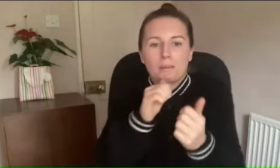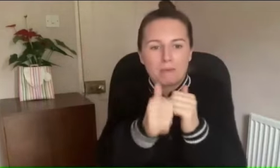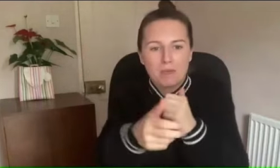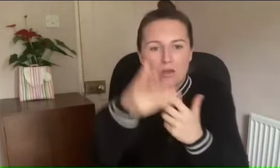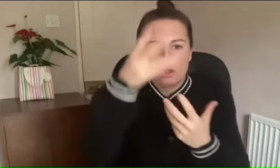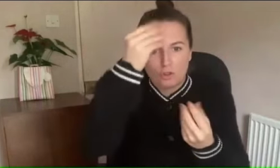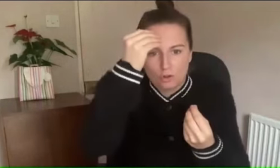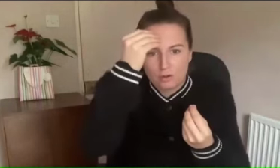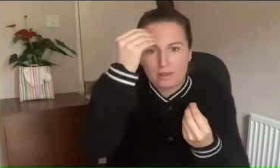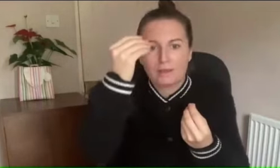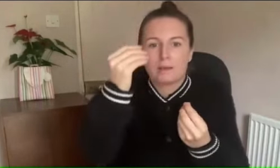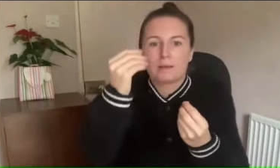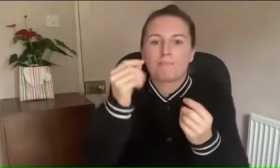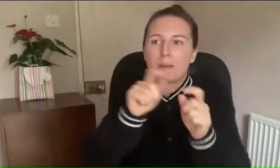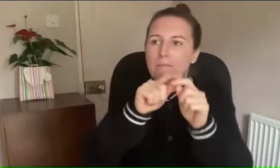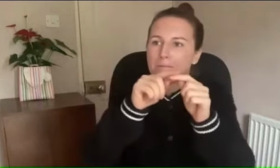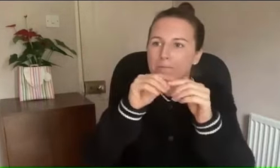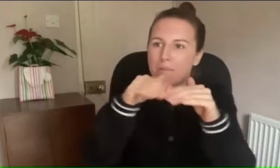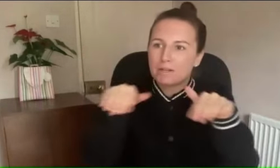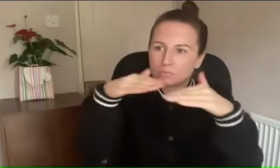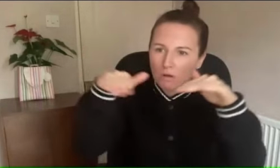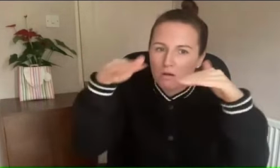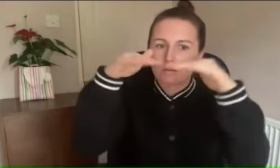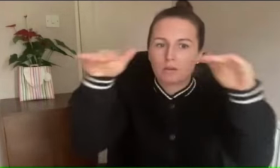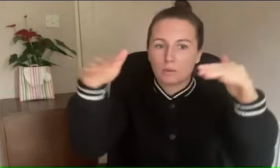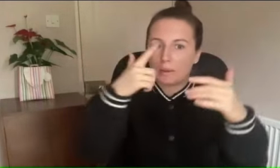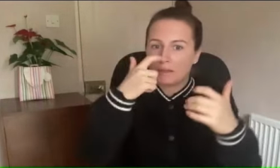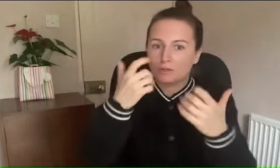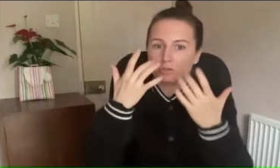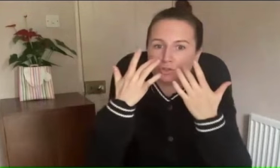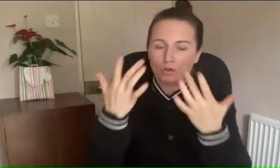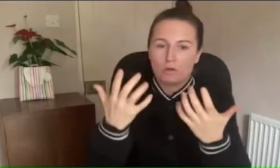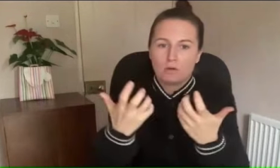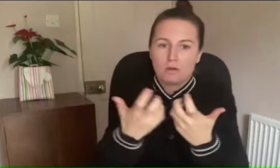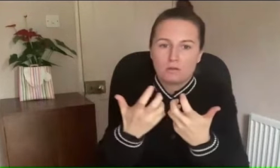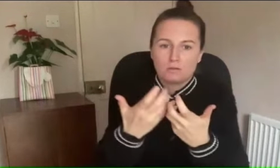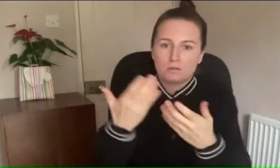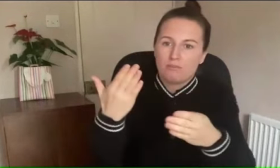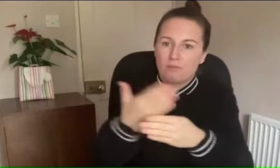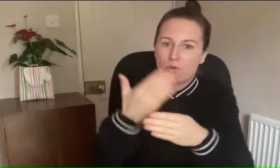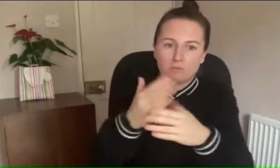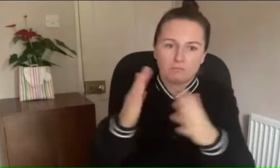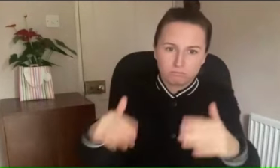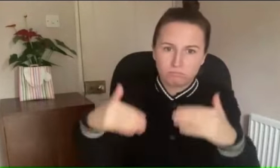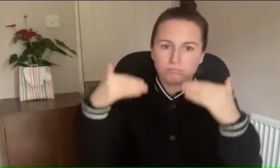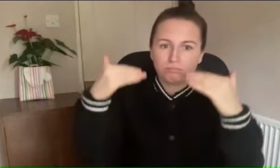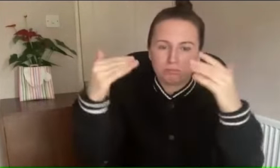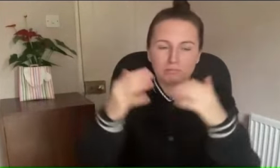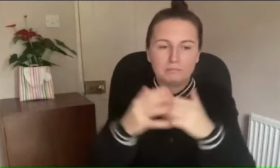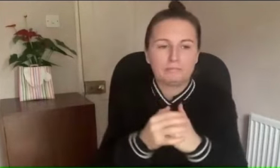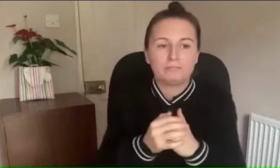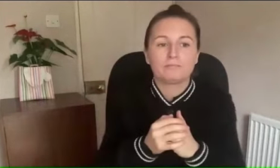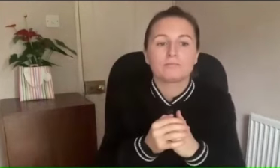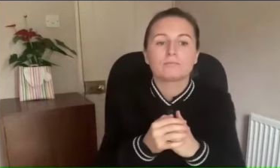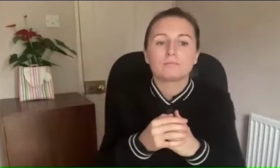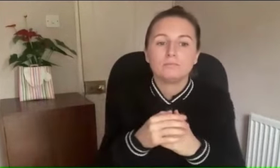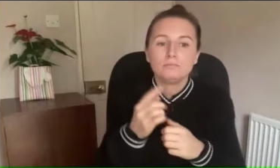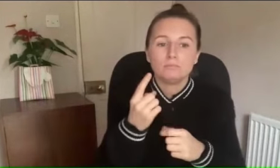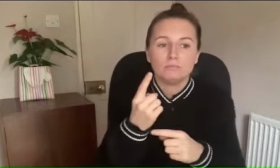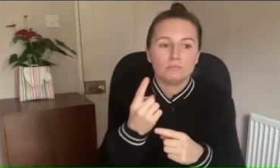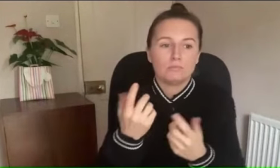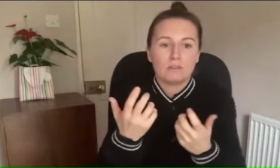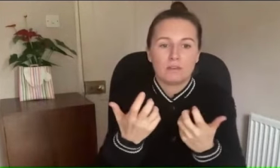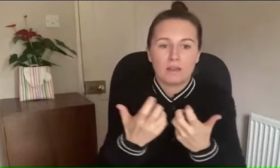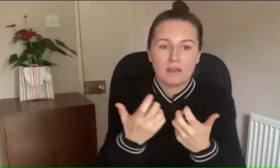shared understanding of performance. This will include discussing and sharing what the criteria mean and what good looks like